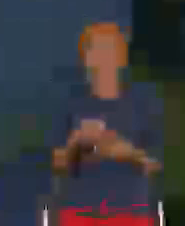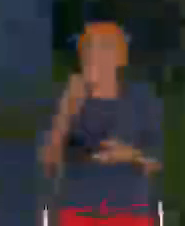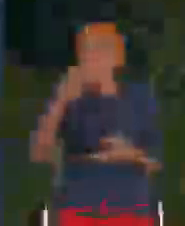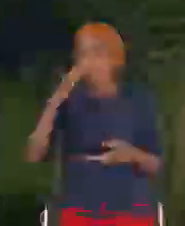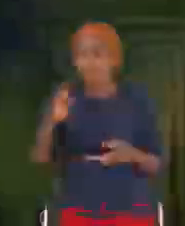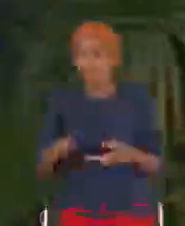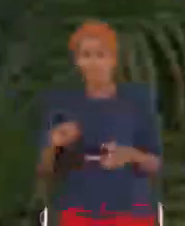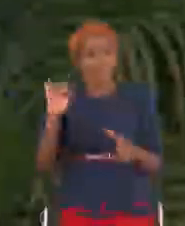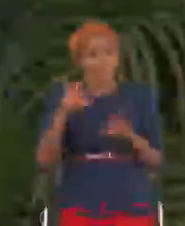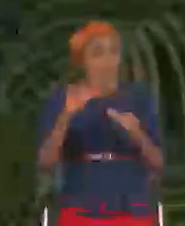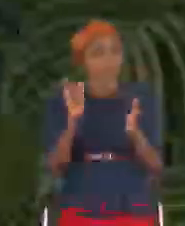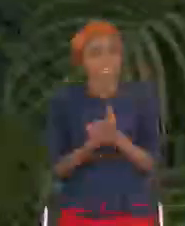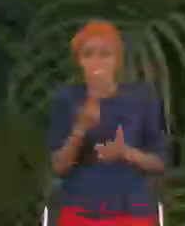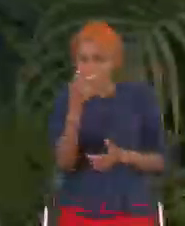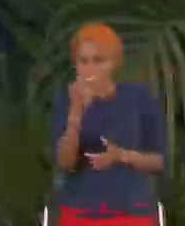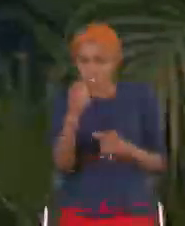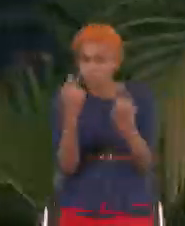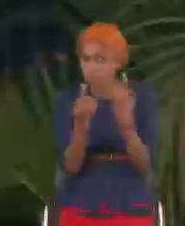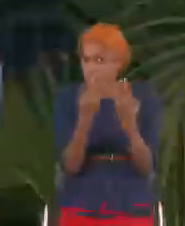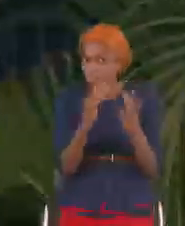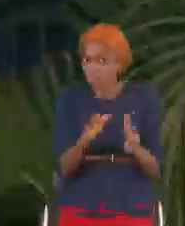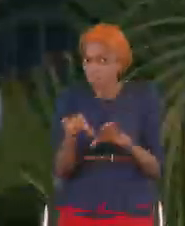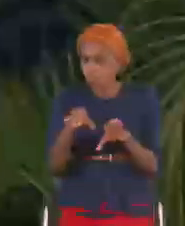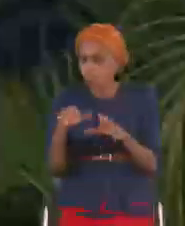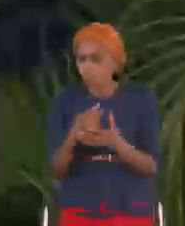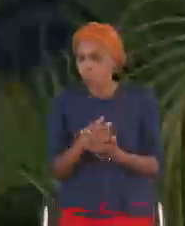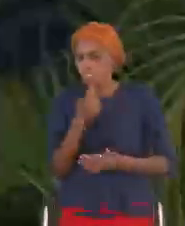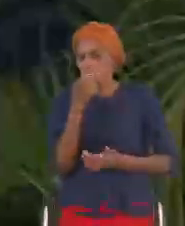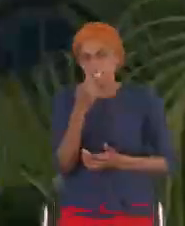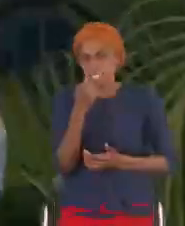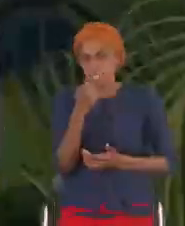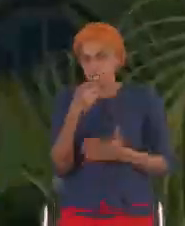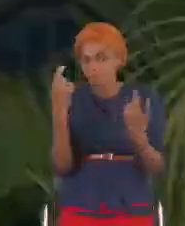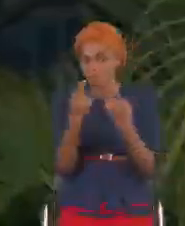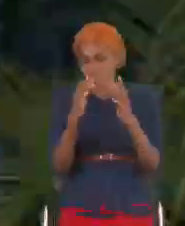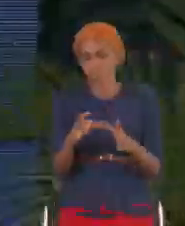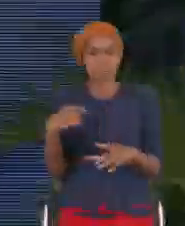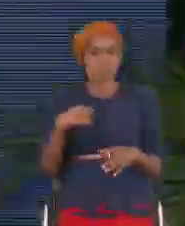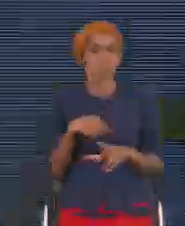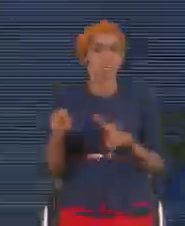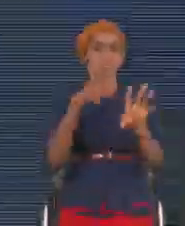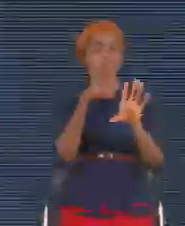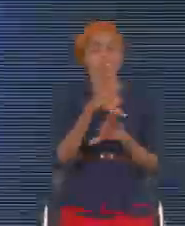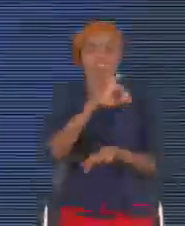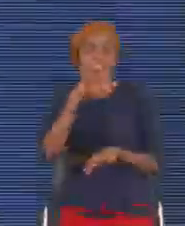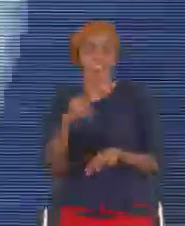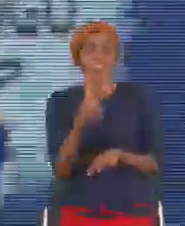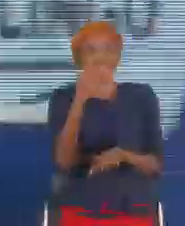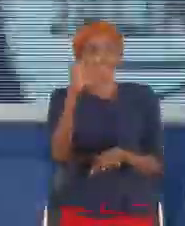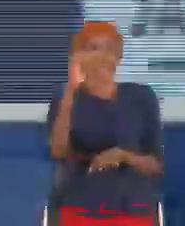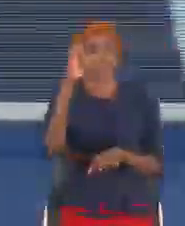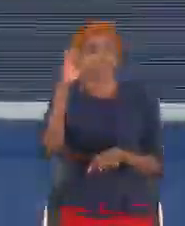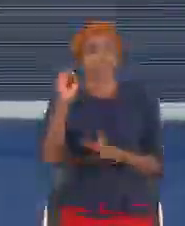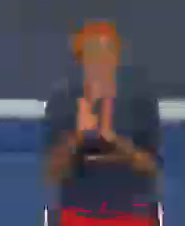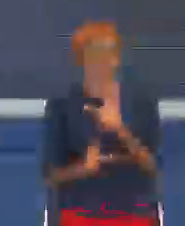little transgressor do? Little transgressor. We're looking at James chapter 3.